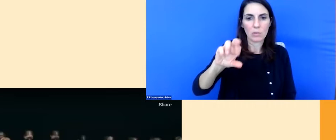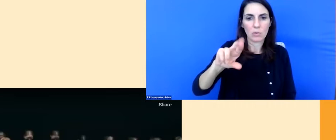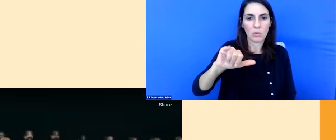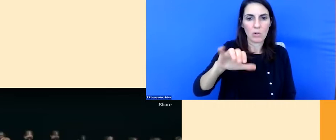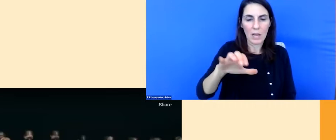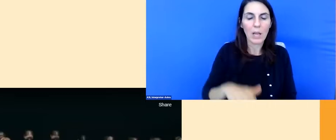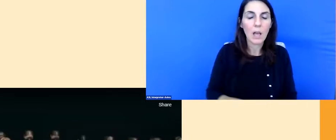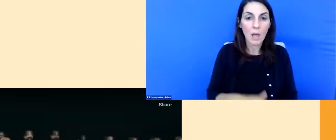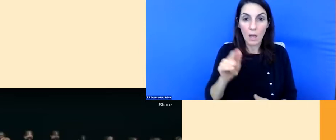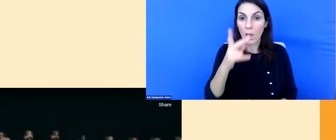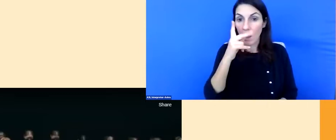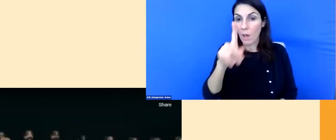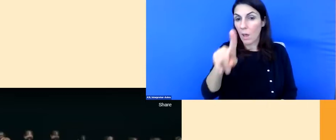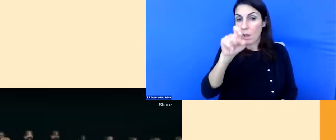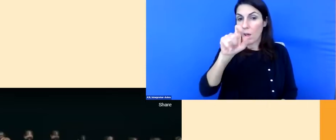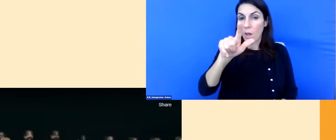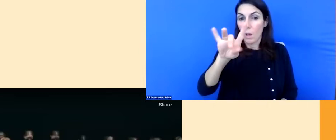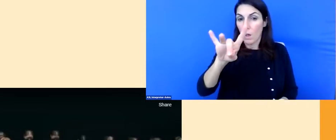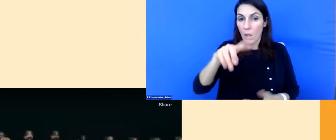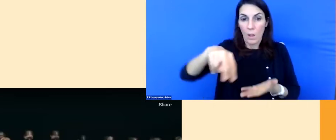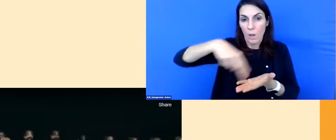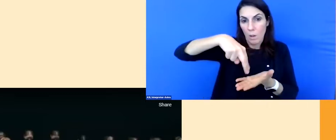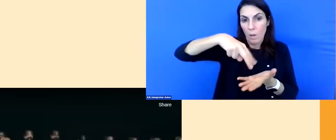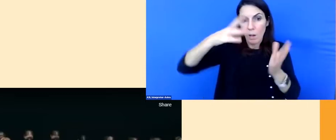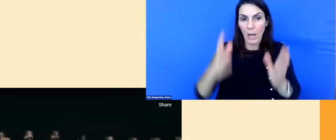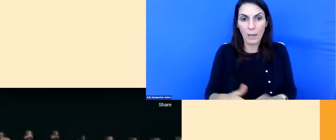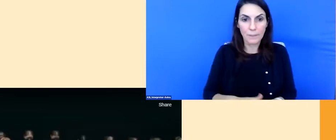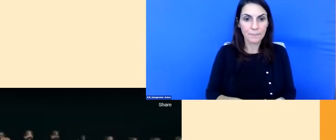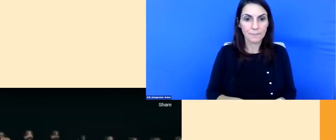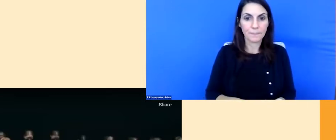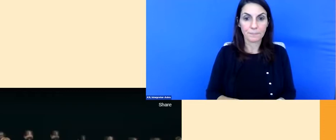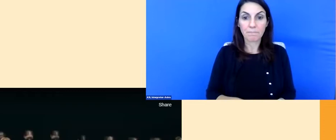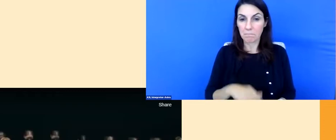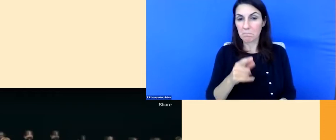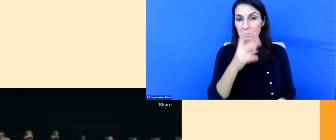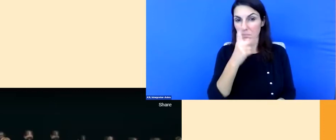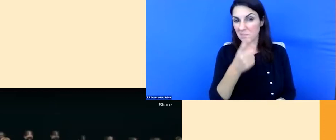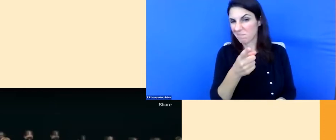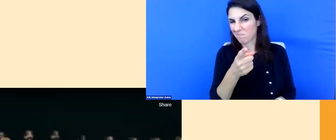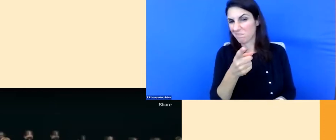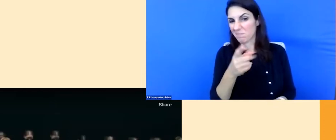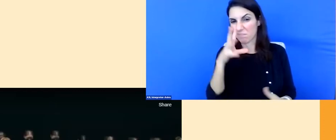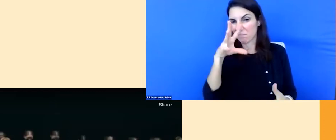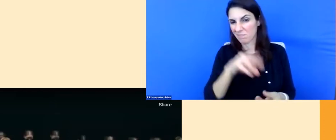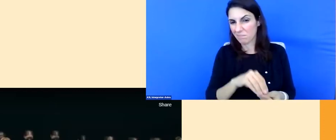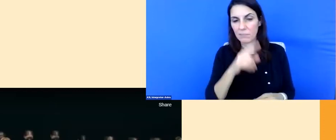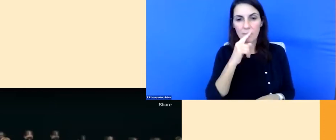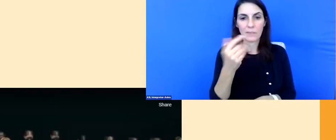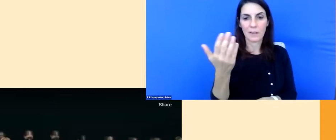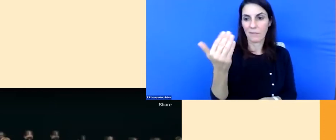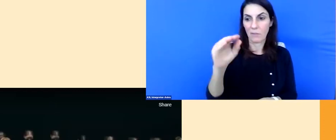You're going to see 128 dancers in the video, 15% of